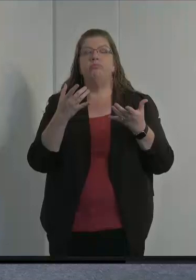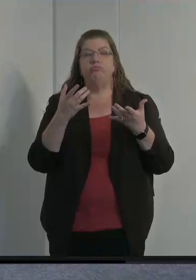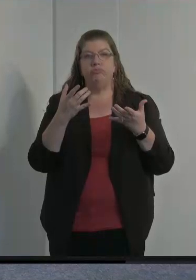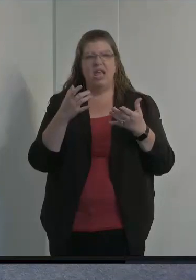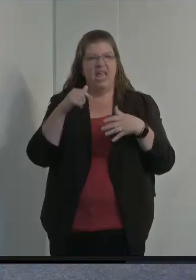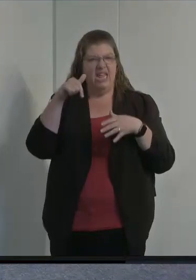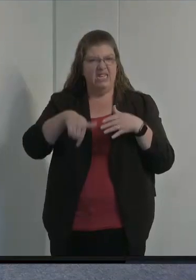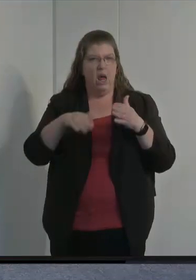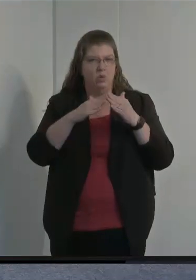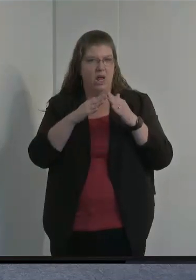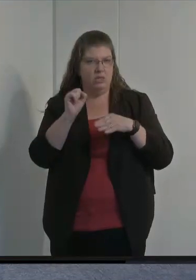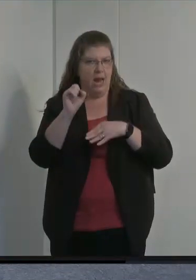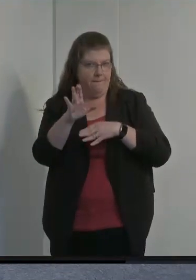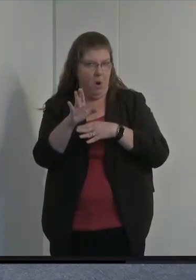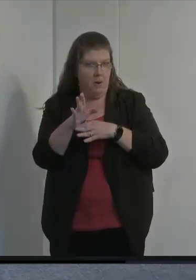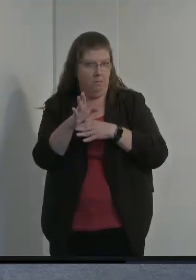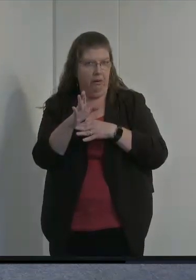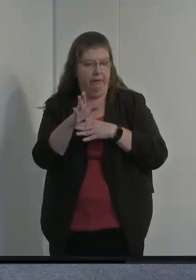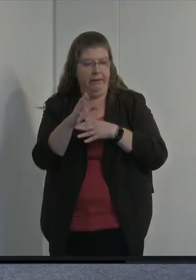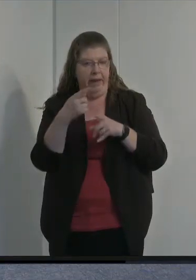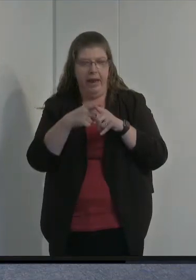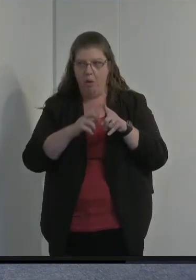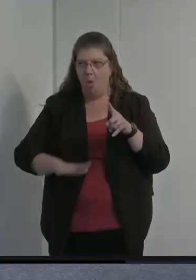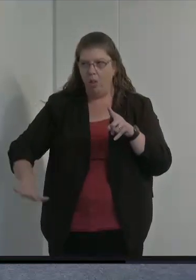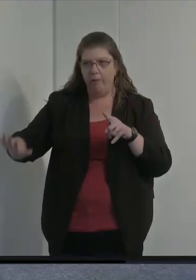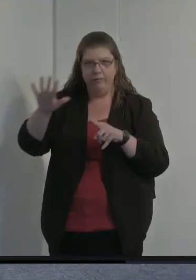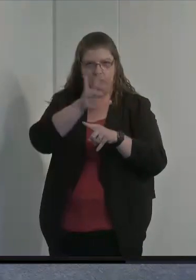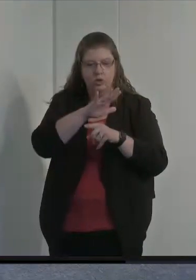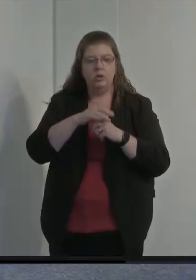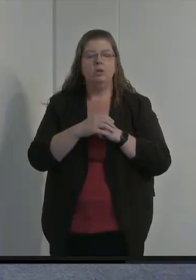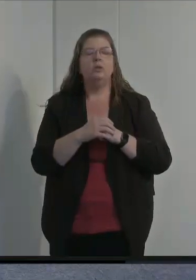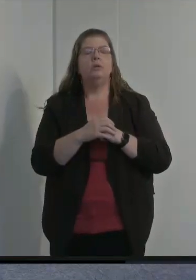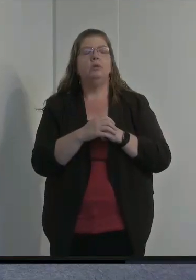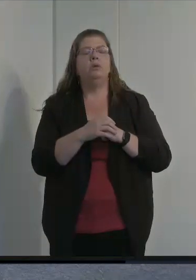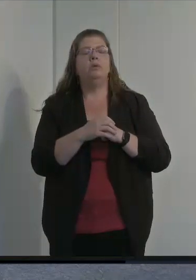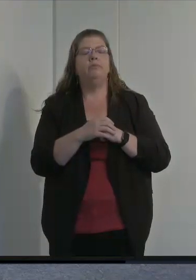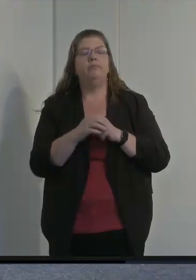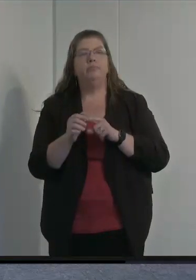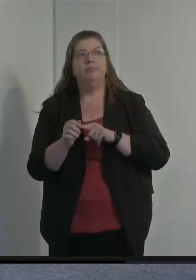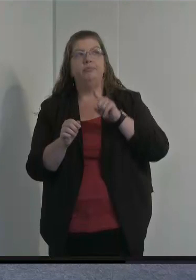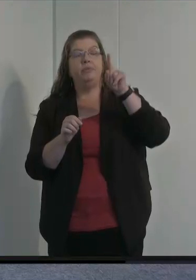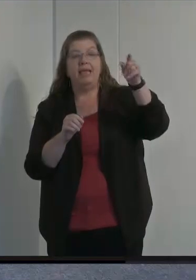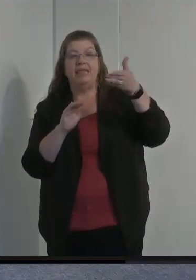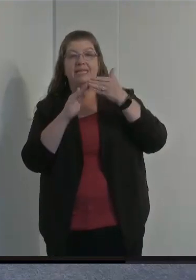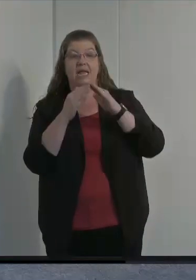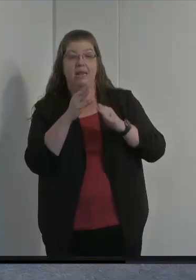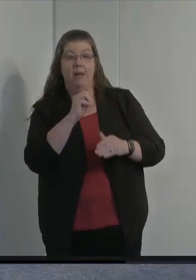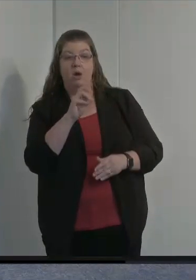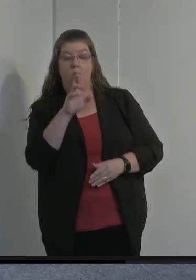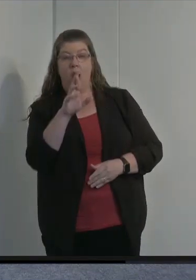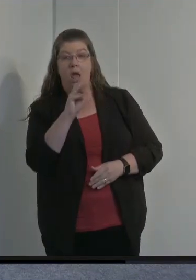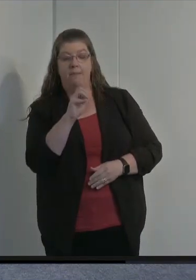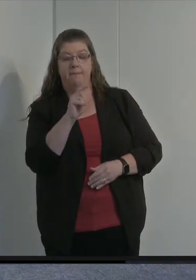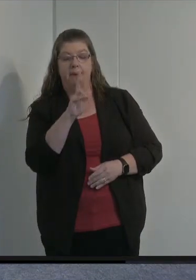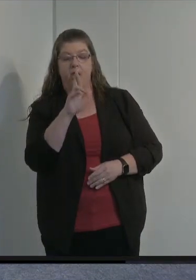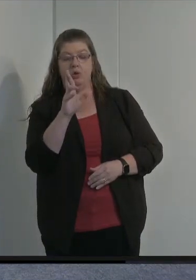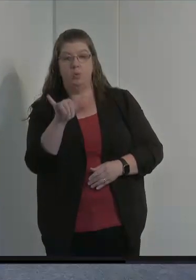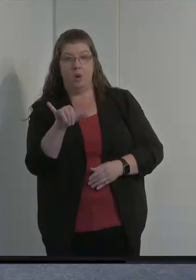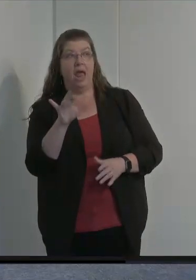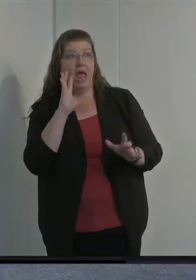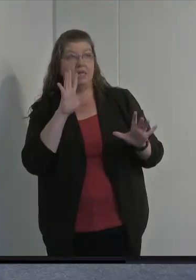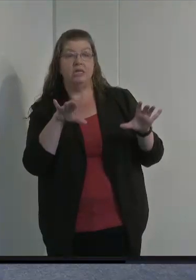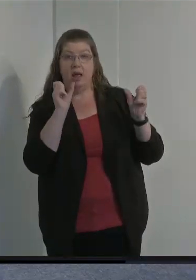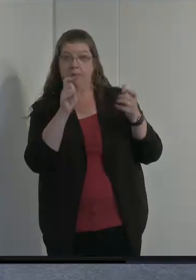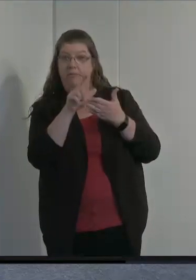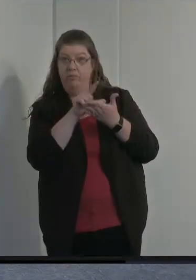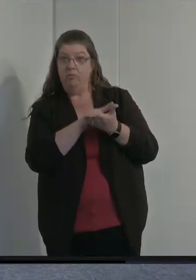downtown Santa Barbara, at least, and all over. And the city of Monterey has adopted something like that. I think they have fines